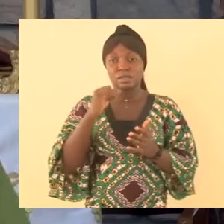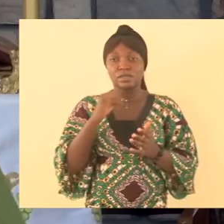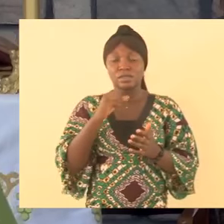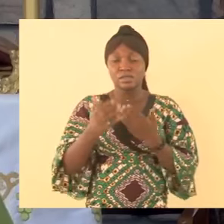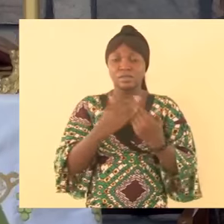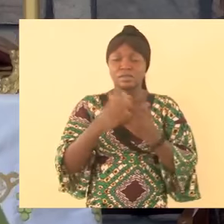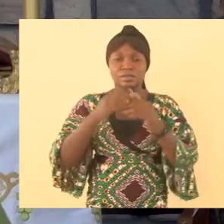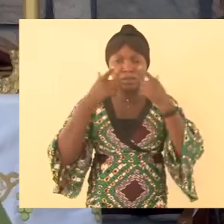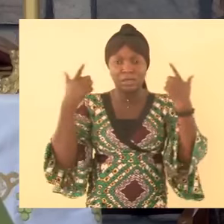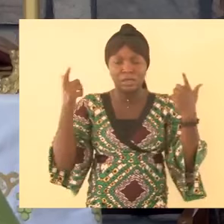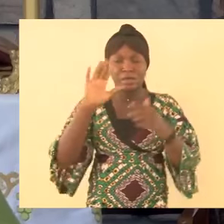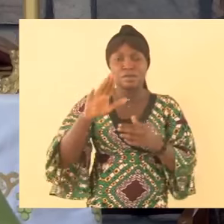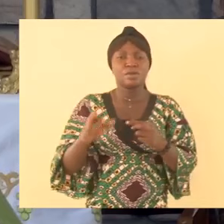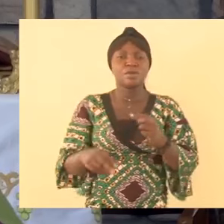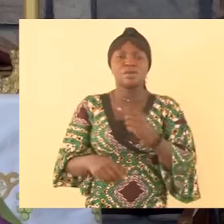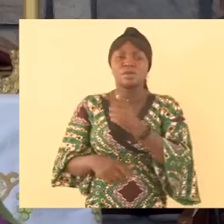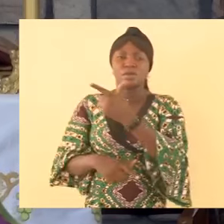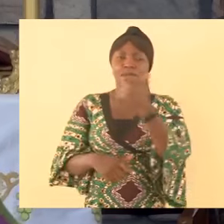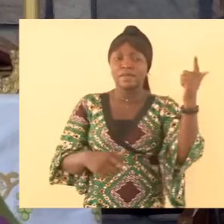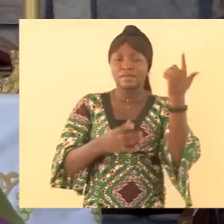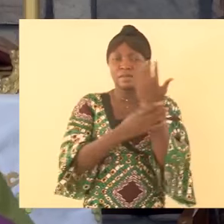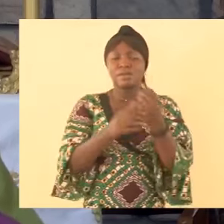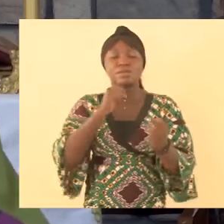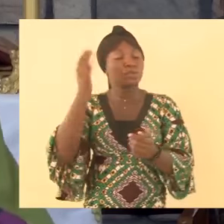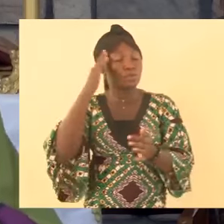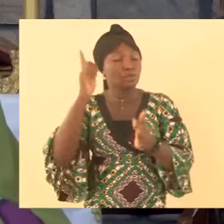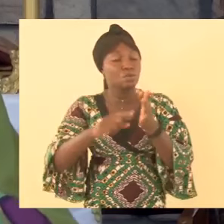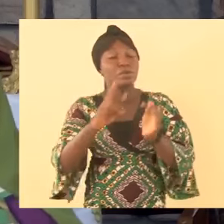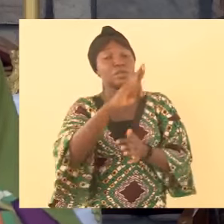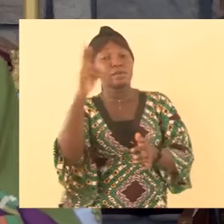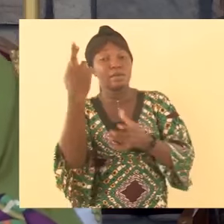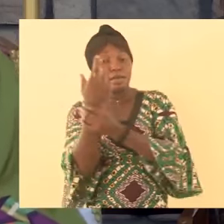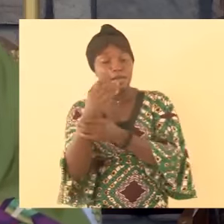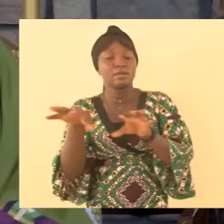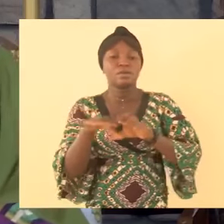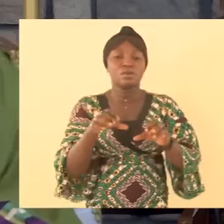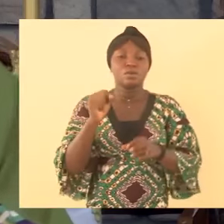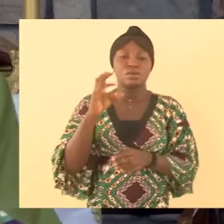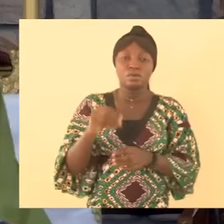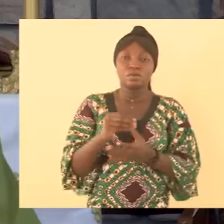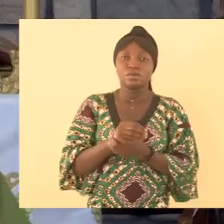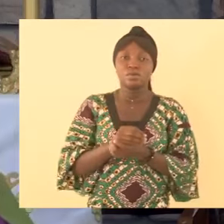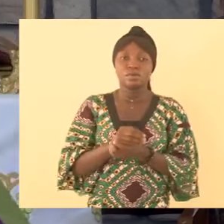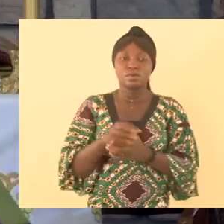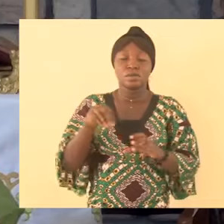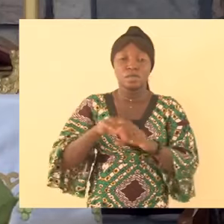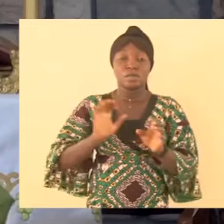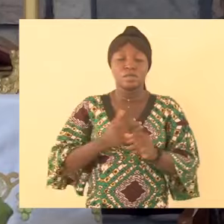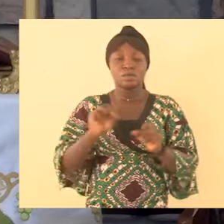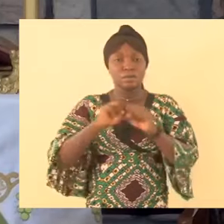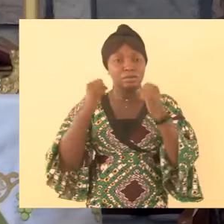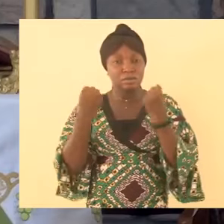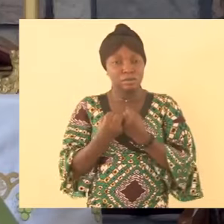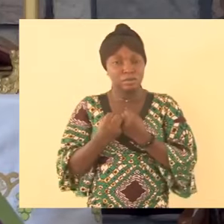Is that not simple language? Your left hand should not know what your right hand is doing. So sadly, these days in our